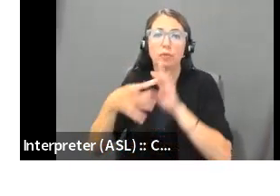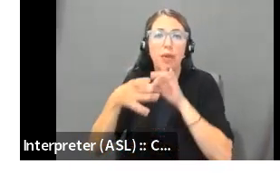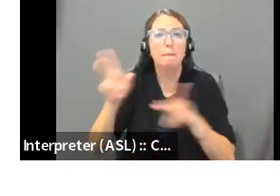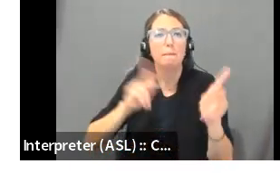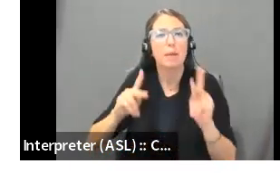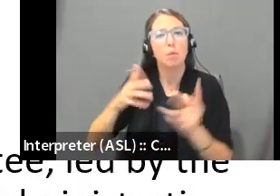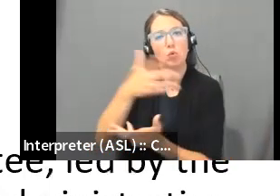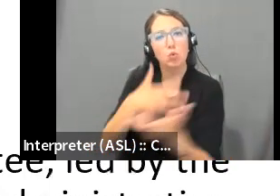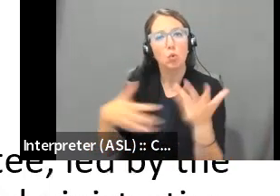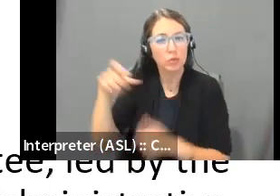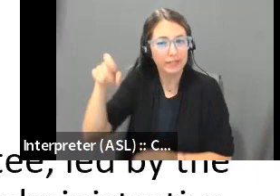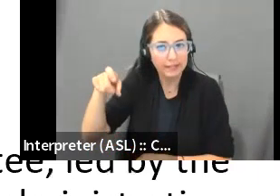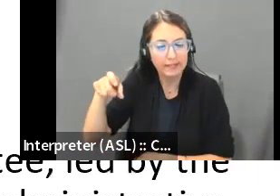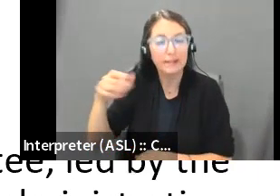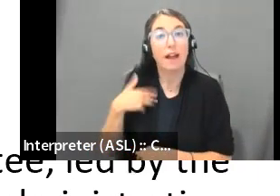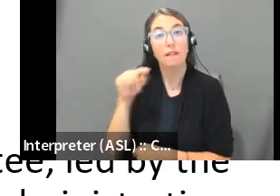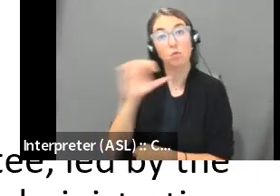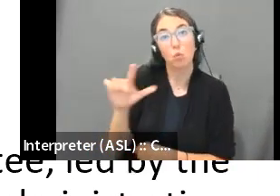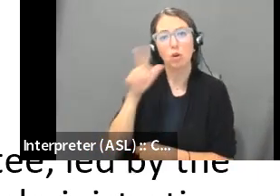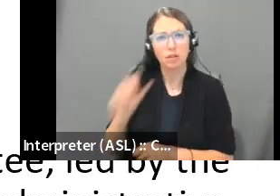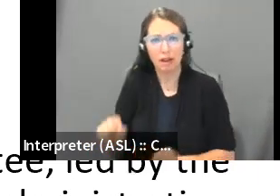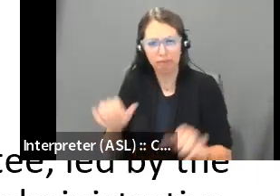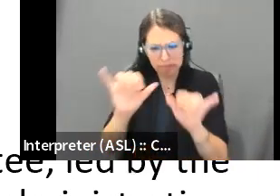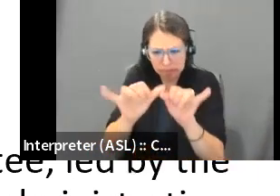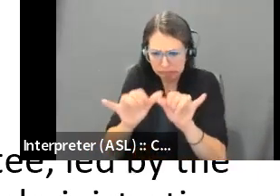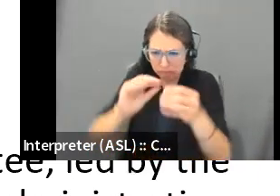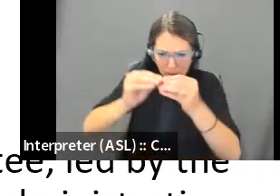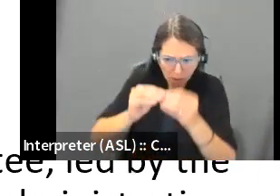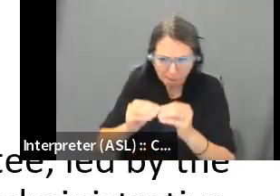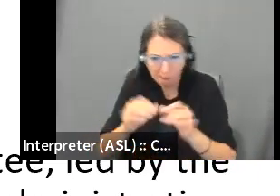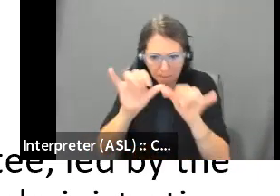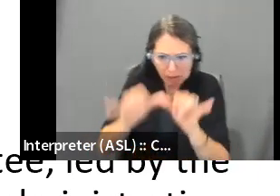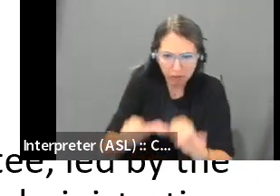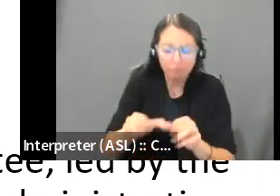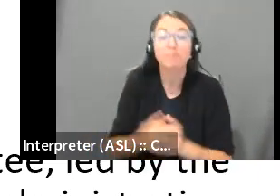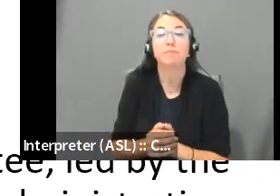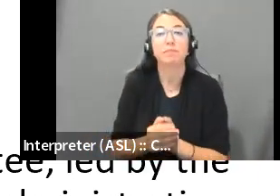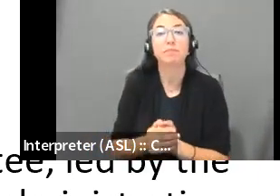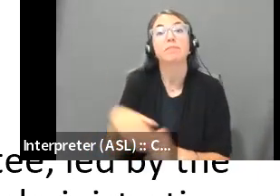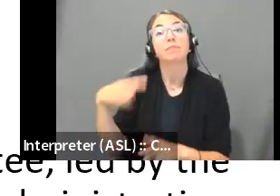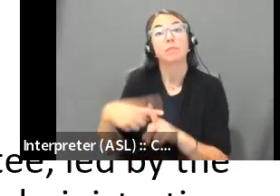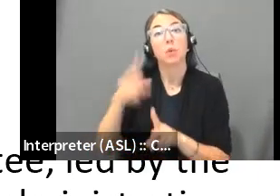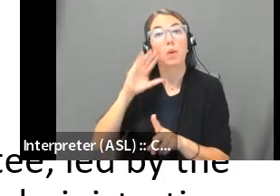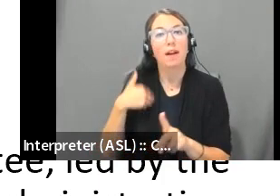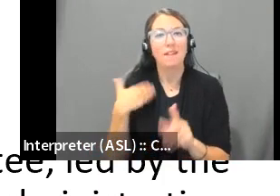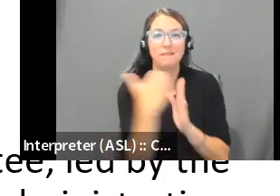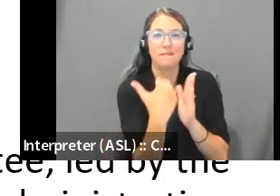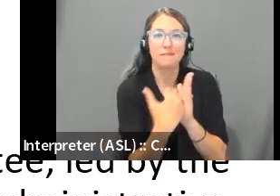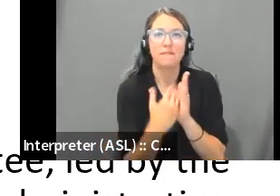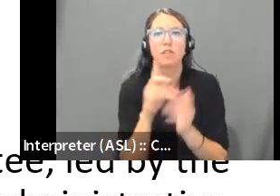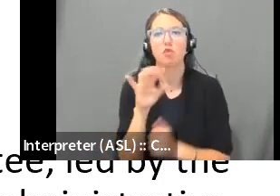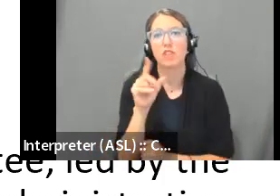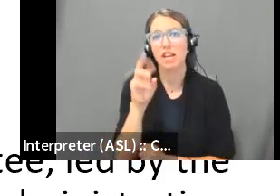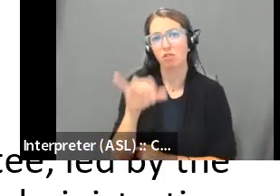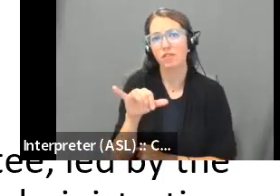tool. We also will create a resource database like a 211 directory, a closed loop referral